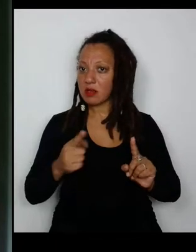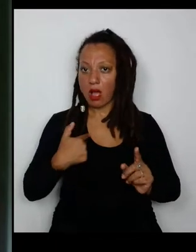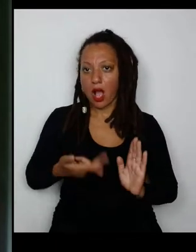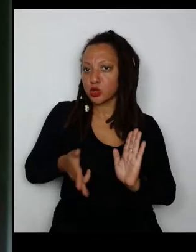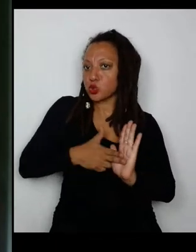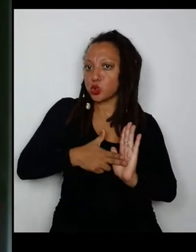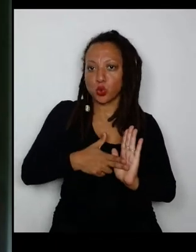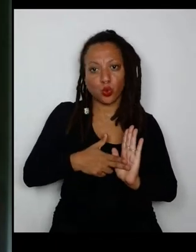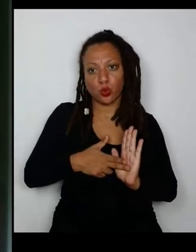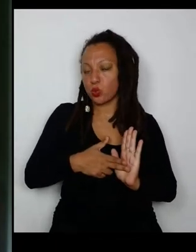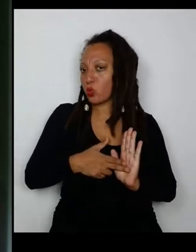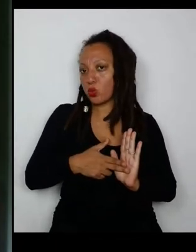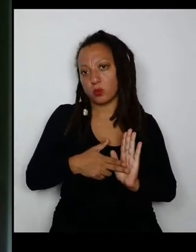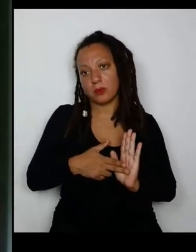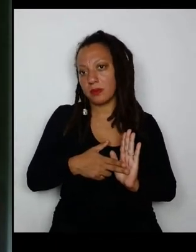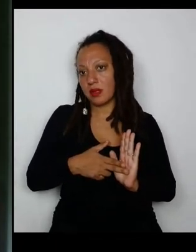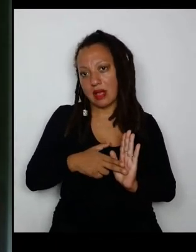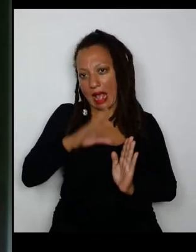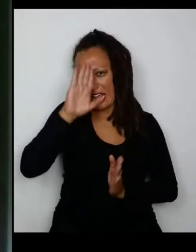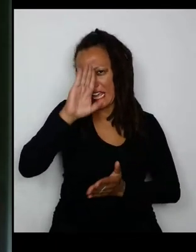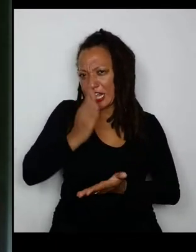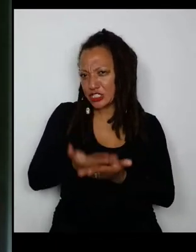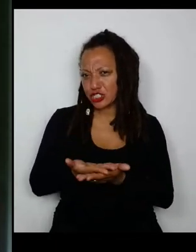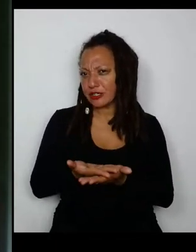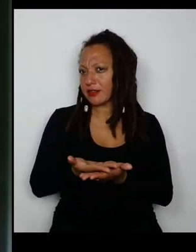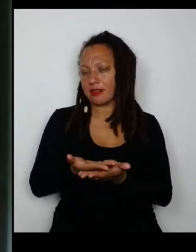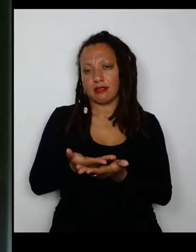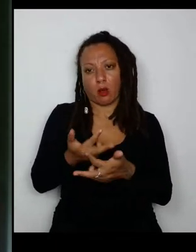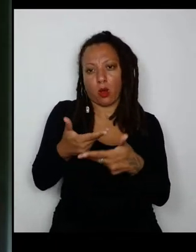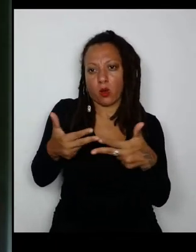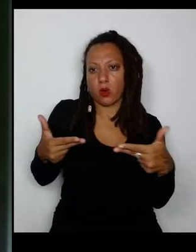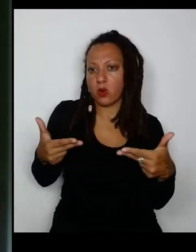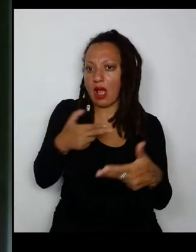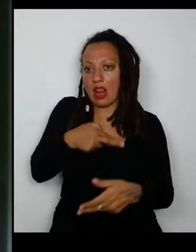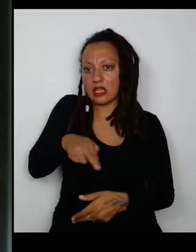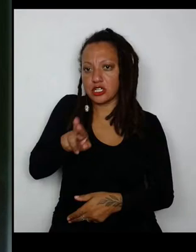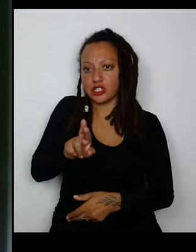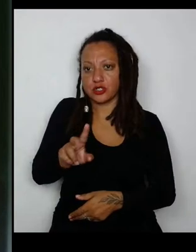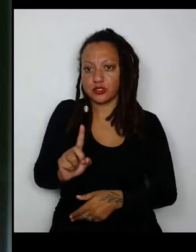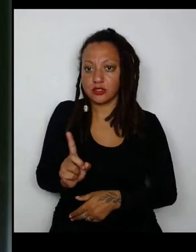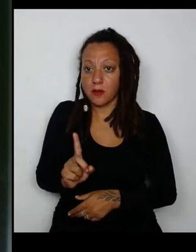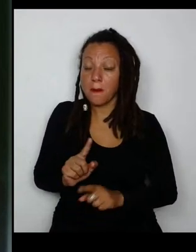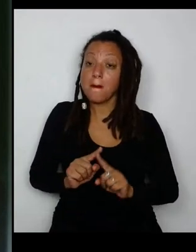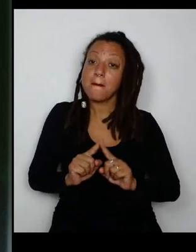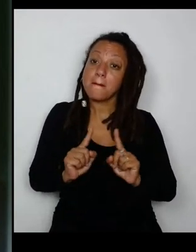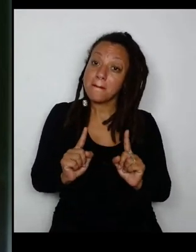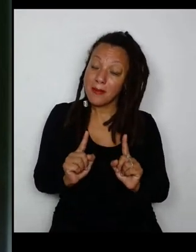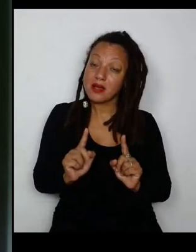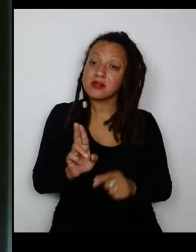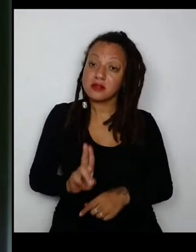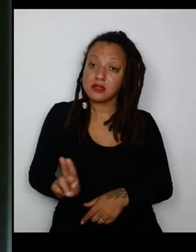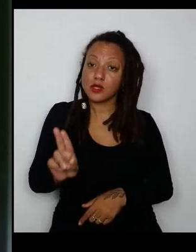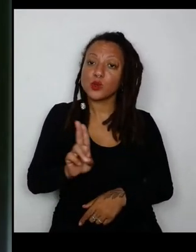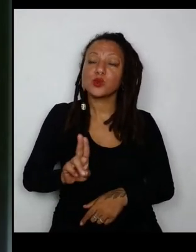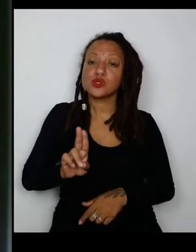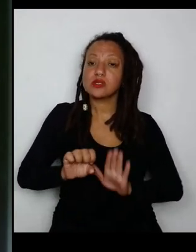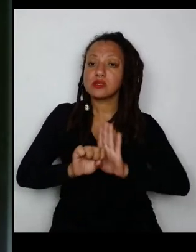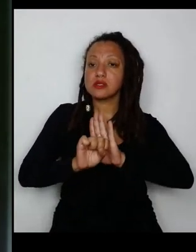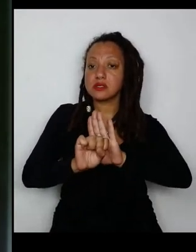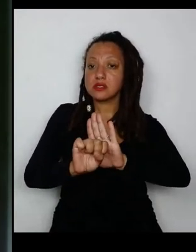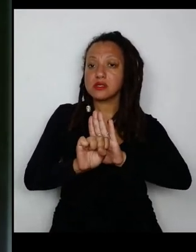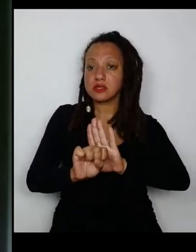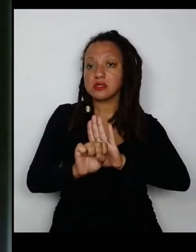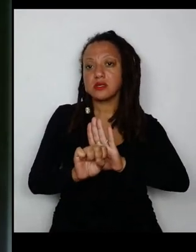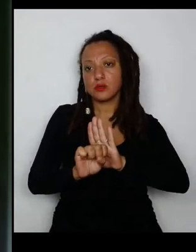but it doesn't interfere with him using the christian symbolism and subverting it at times and generally recasting